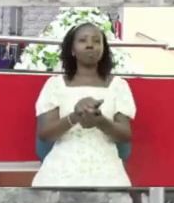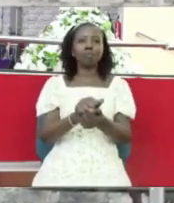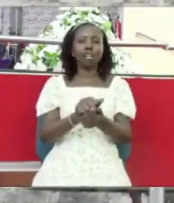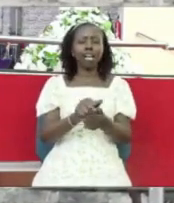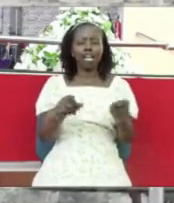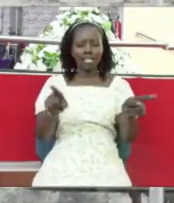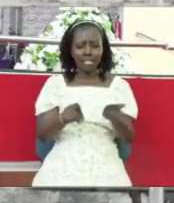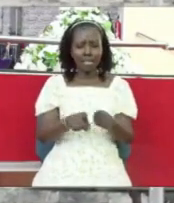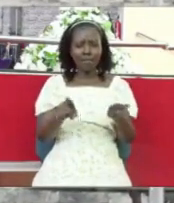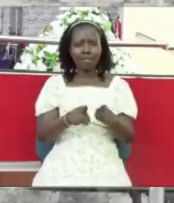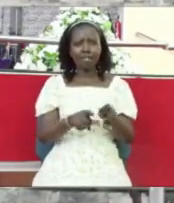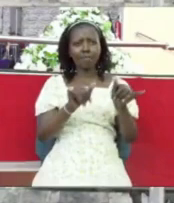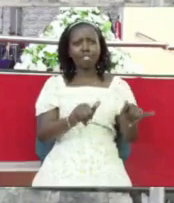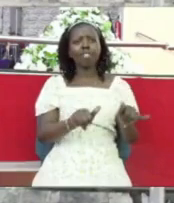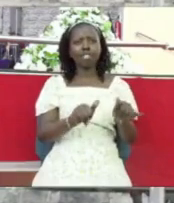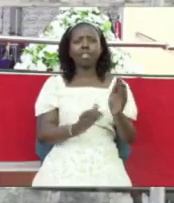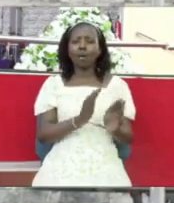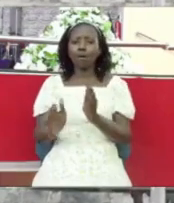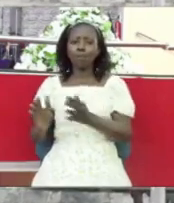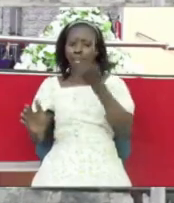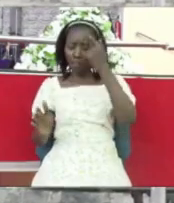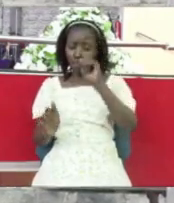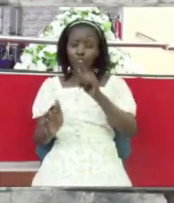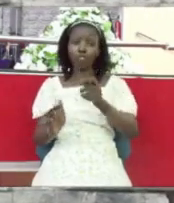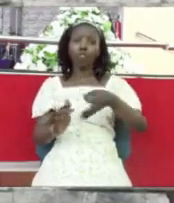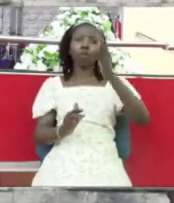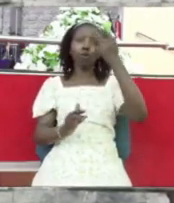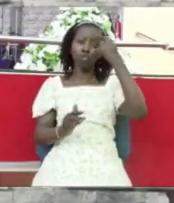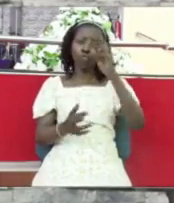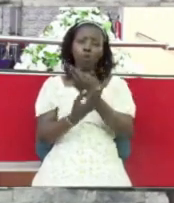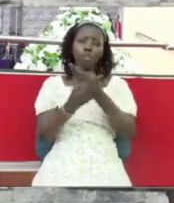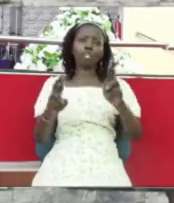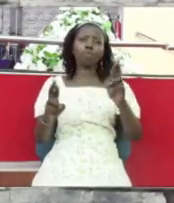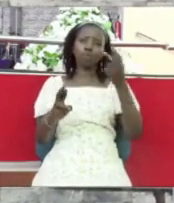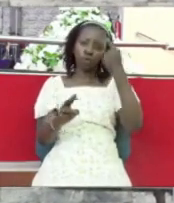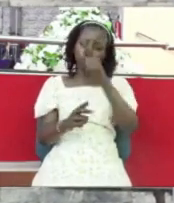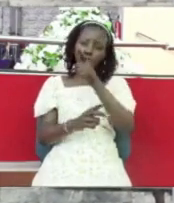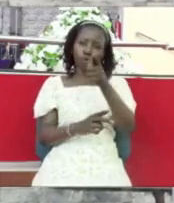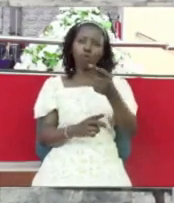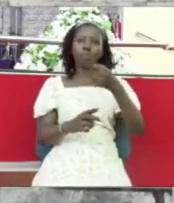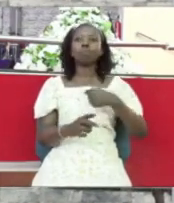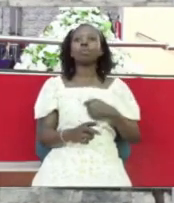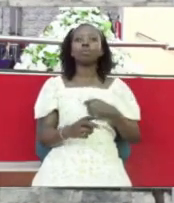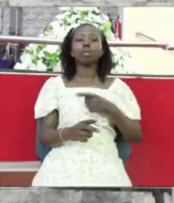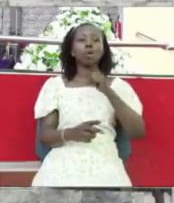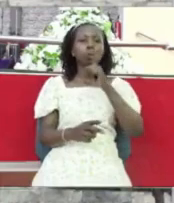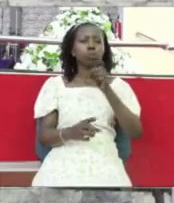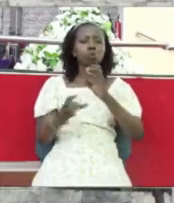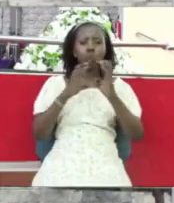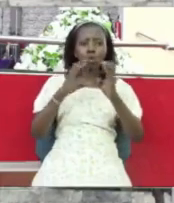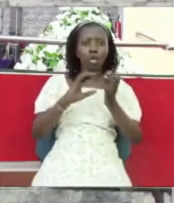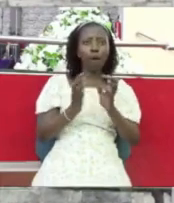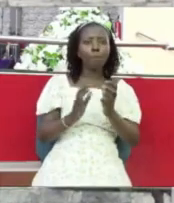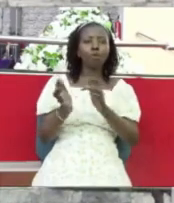still remains the plan of God for man's redemption. Inabaki kuwa mpango wa Mungu ya kuweza kuwakomboa binadamu. So we talk about scripture